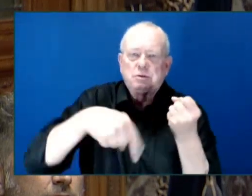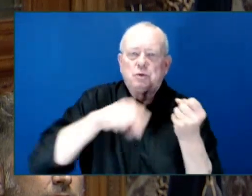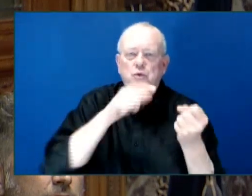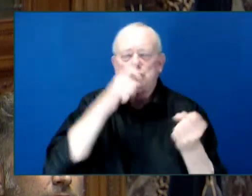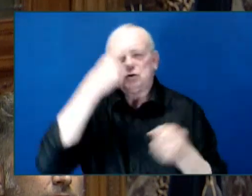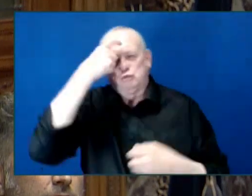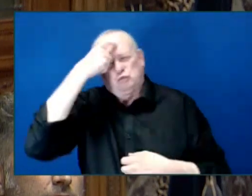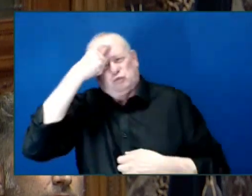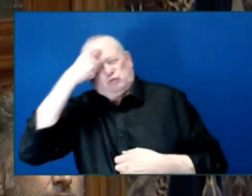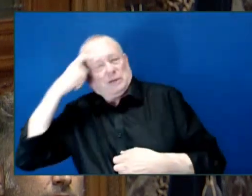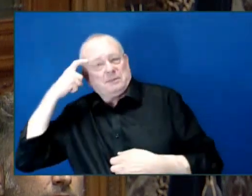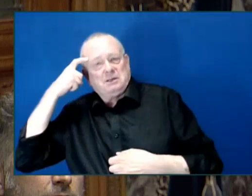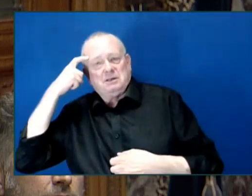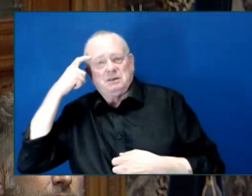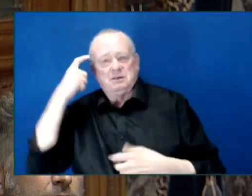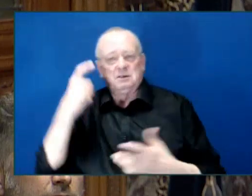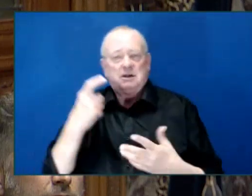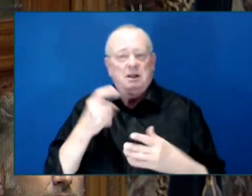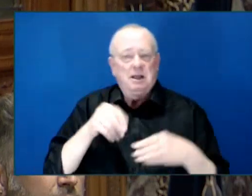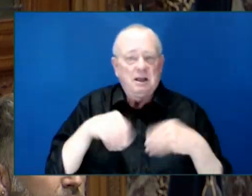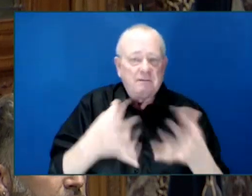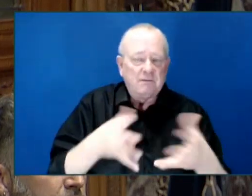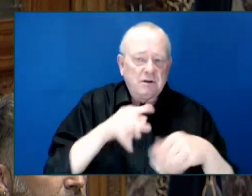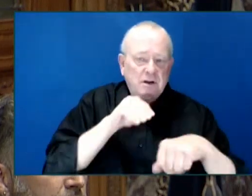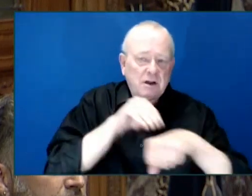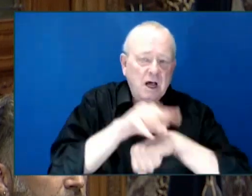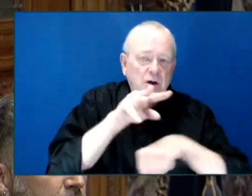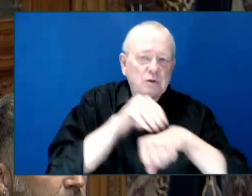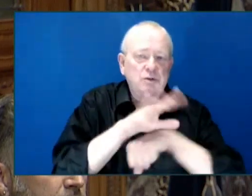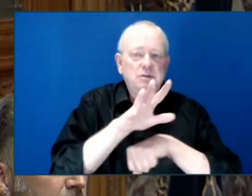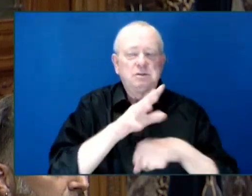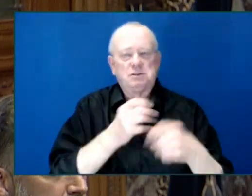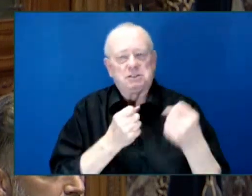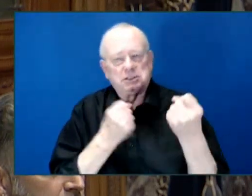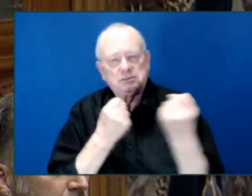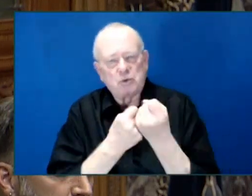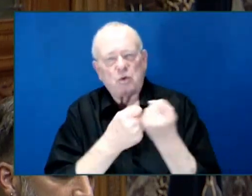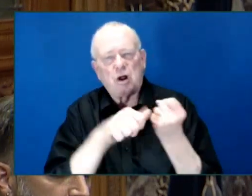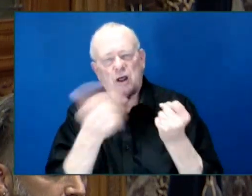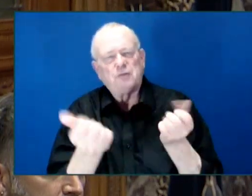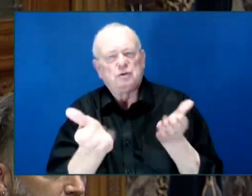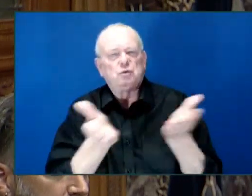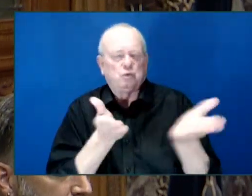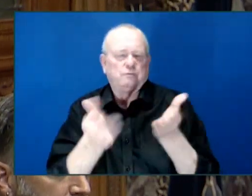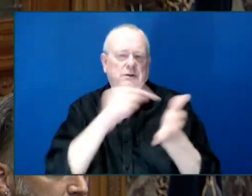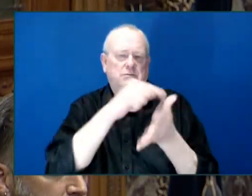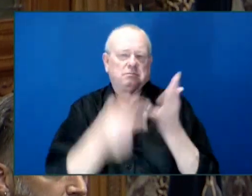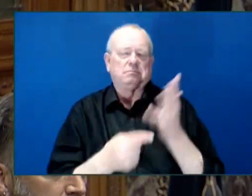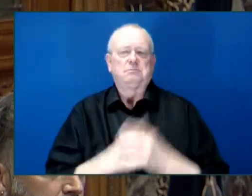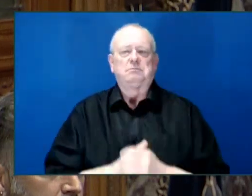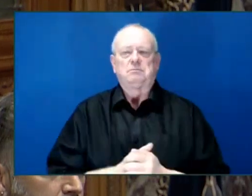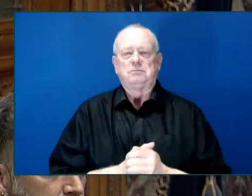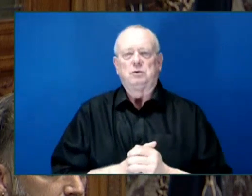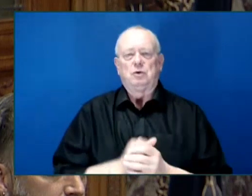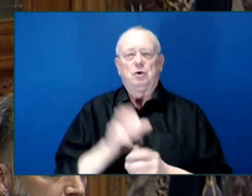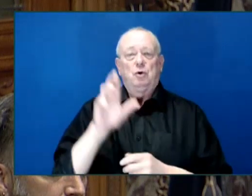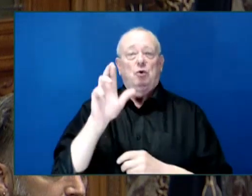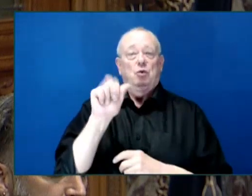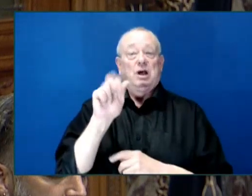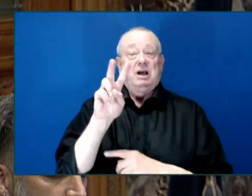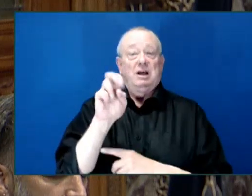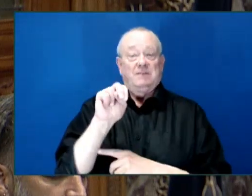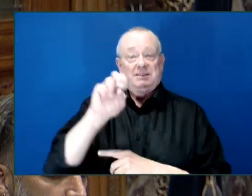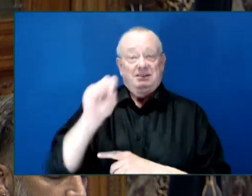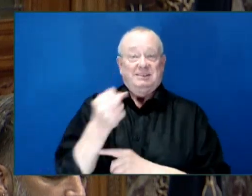children and youth along their difficult journeys. Critically, Raven's Nest has child-friendly facilities for police forensic